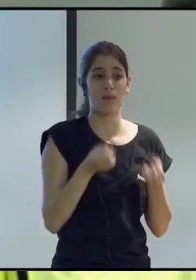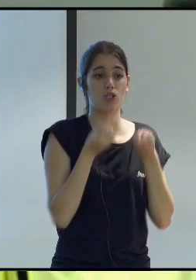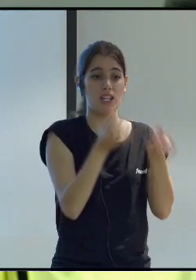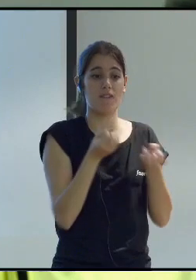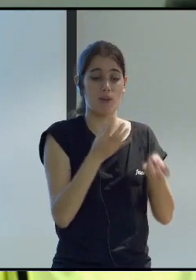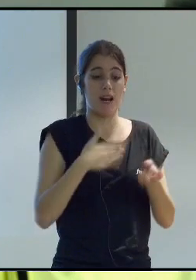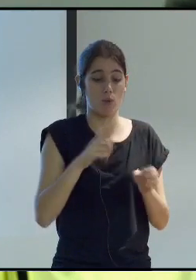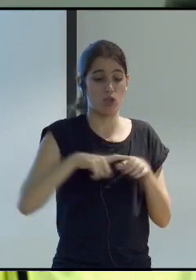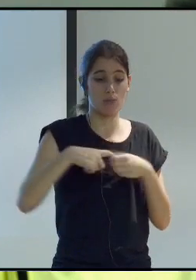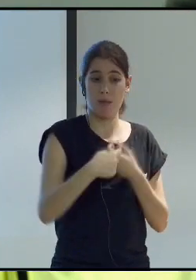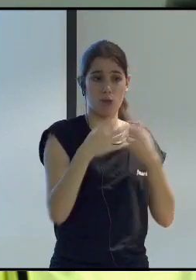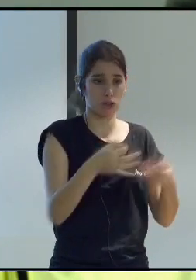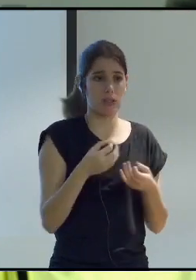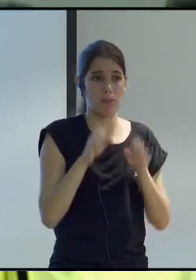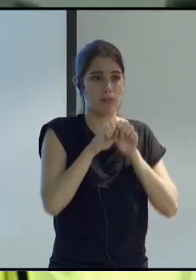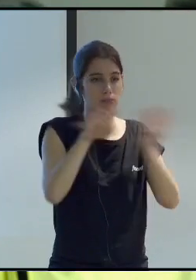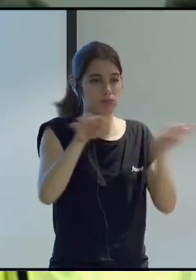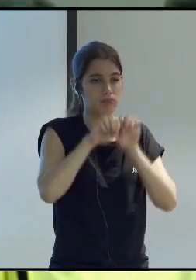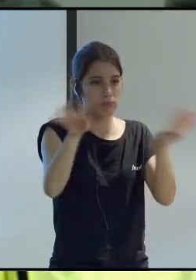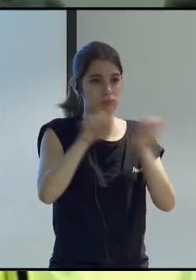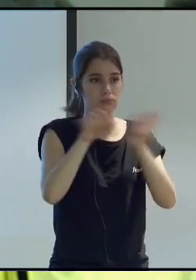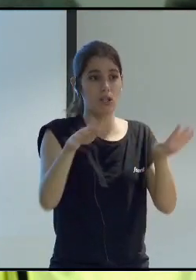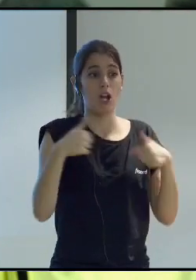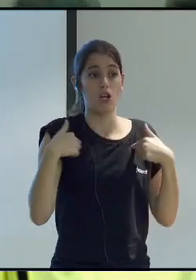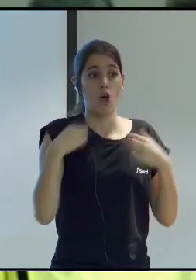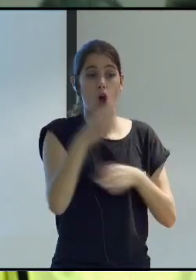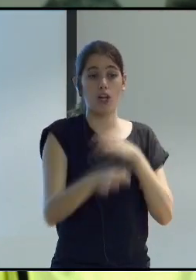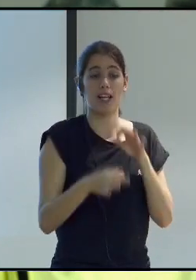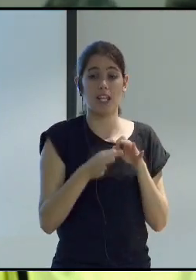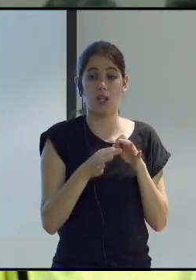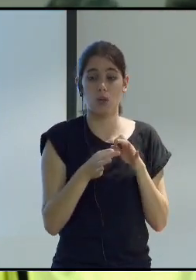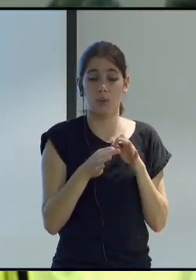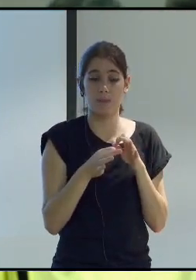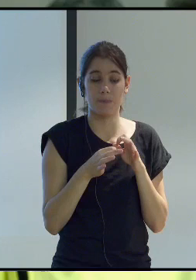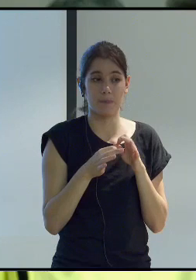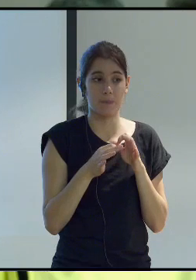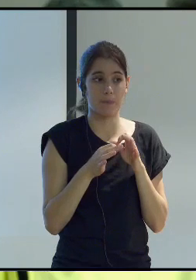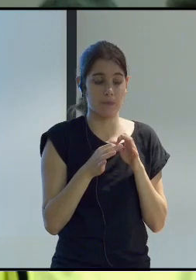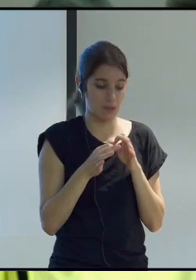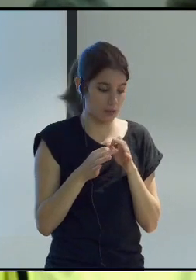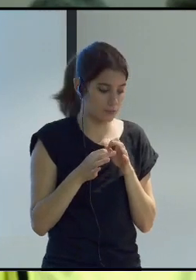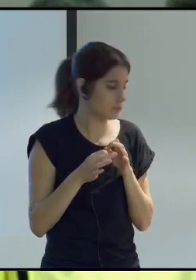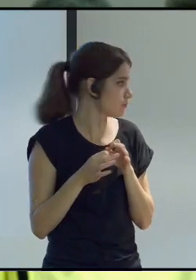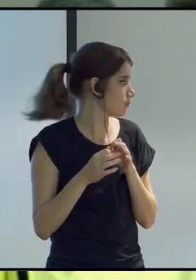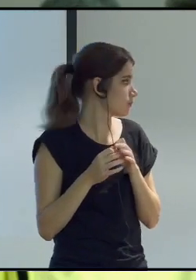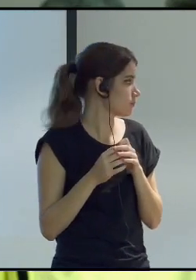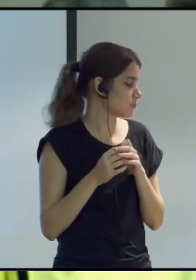we try also to work with a lot of more